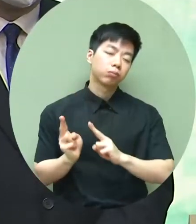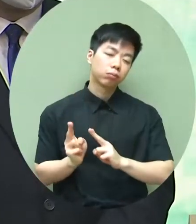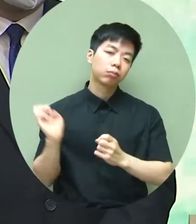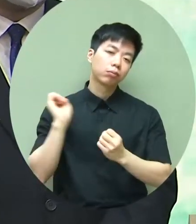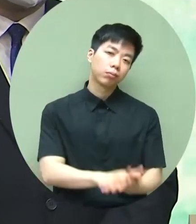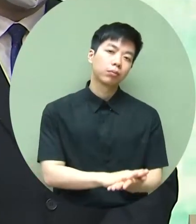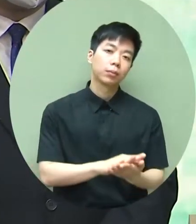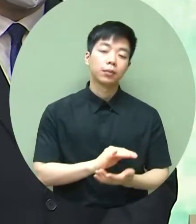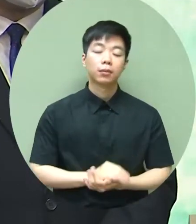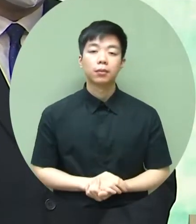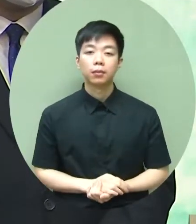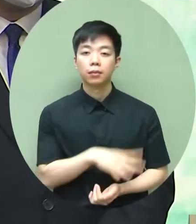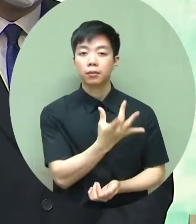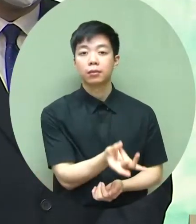there is historical reason.